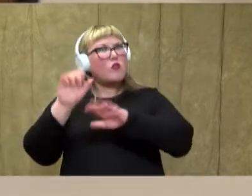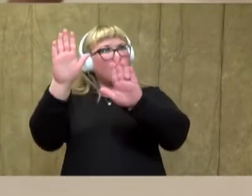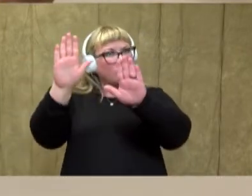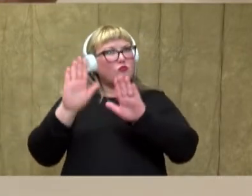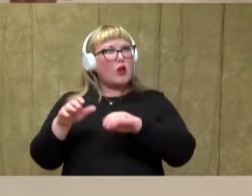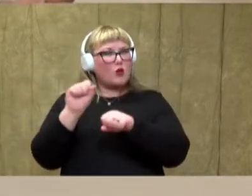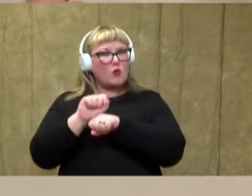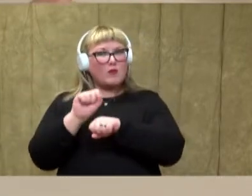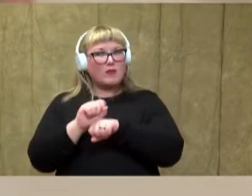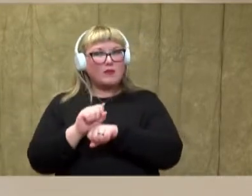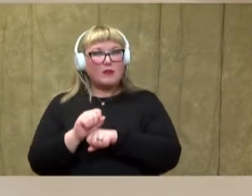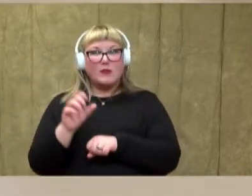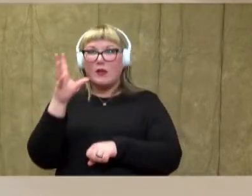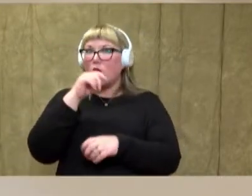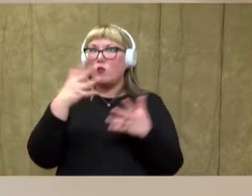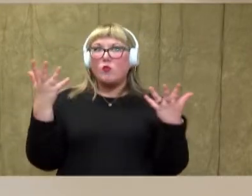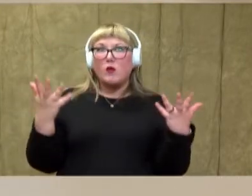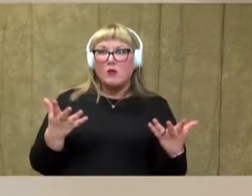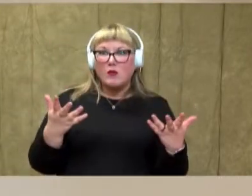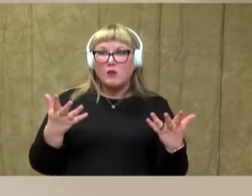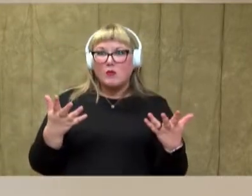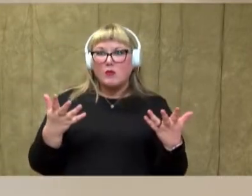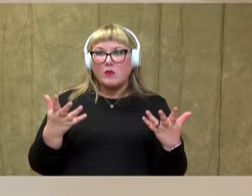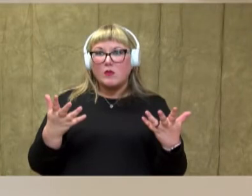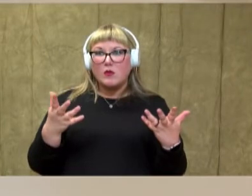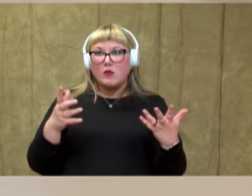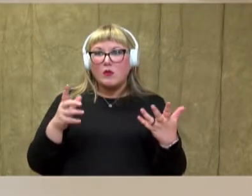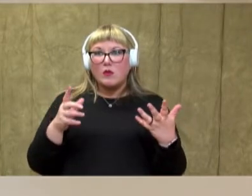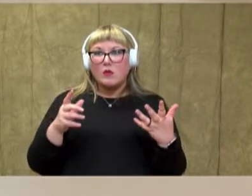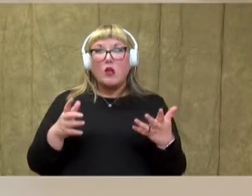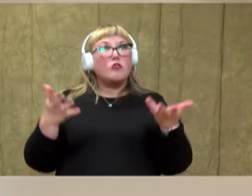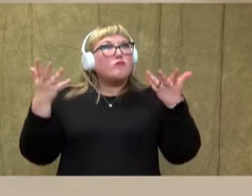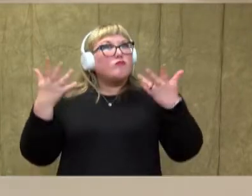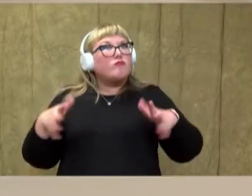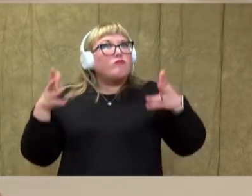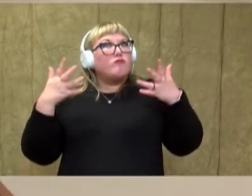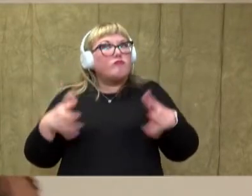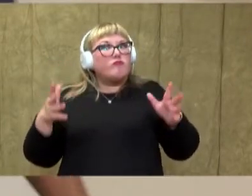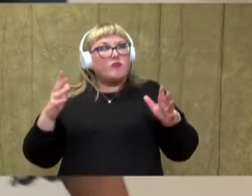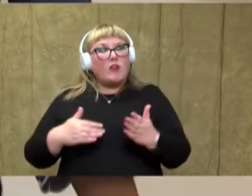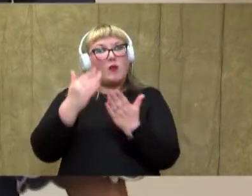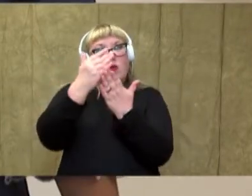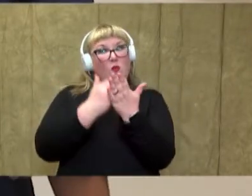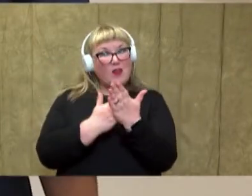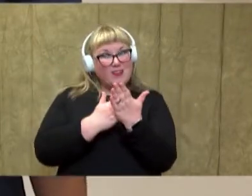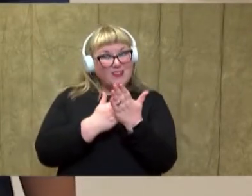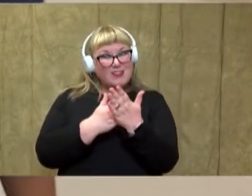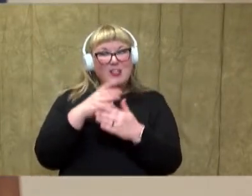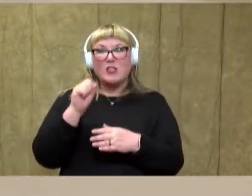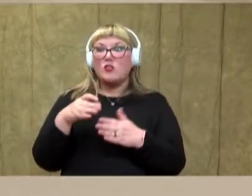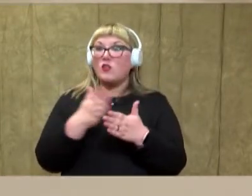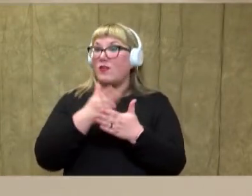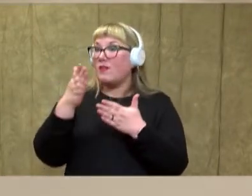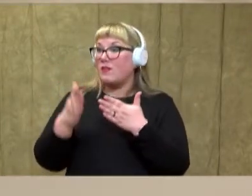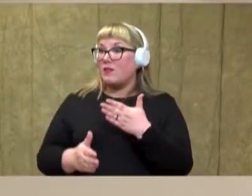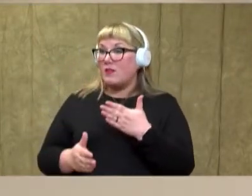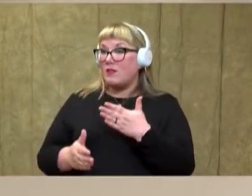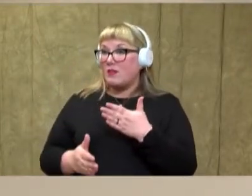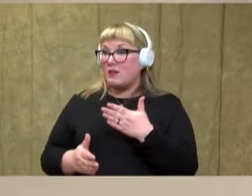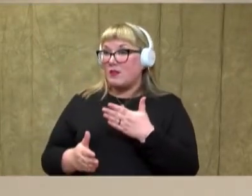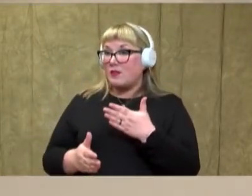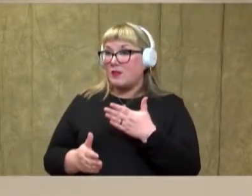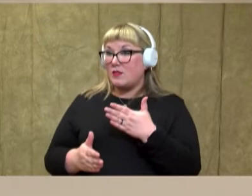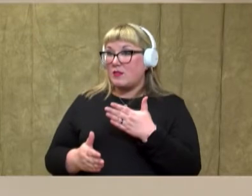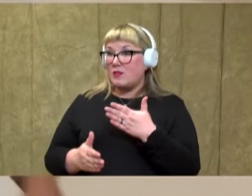work. Guess what, friends? You all have made it through your digraph lesson. So for the end of